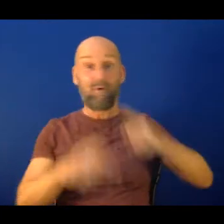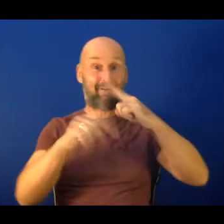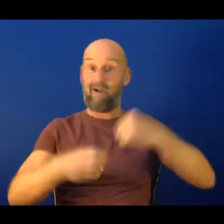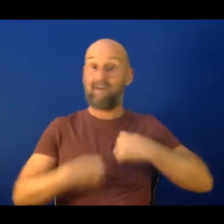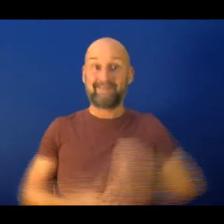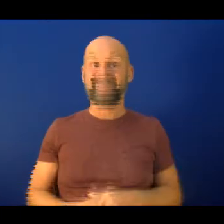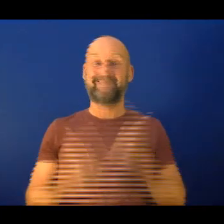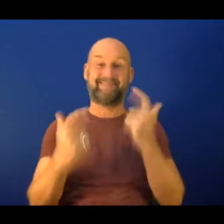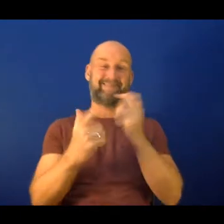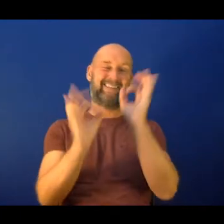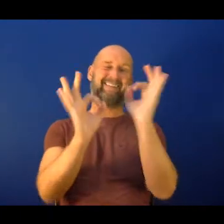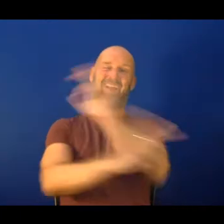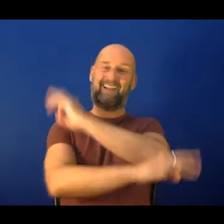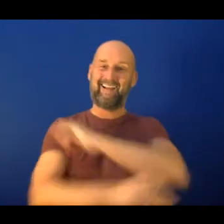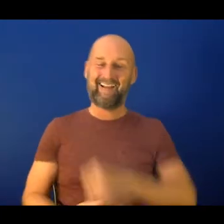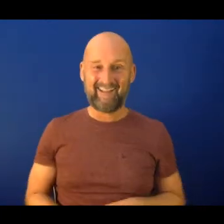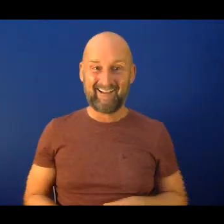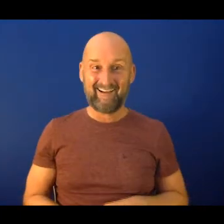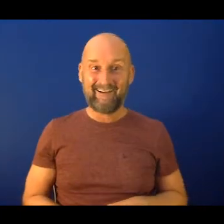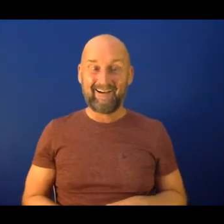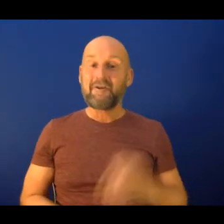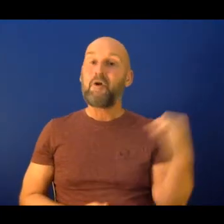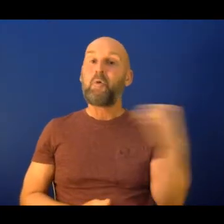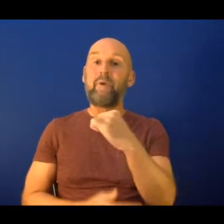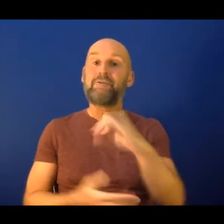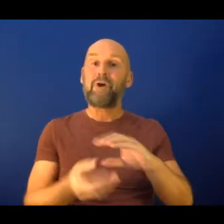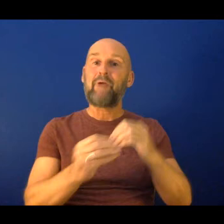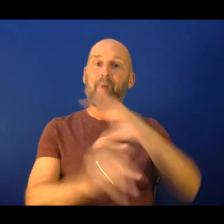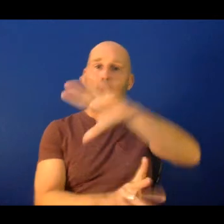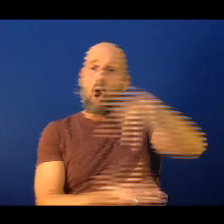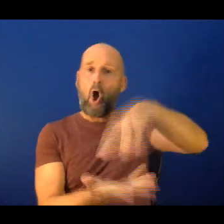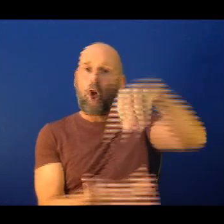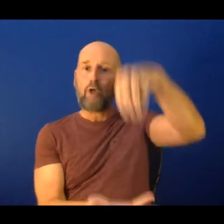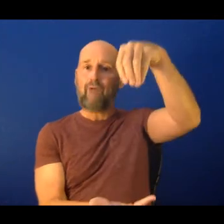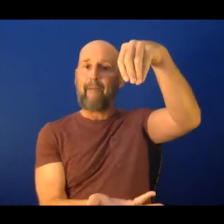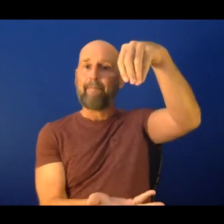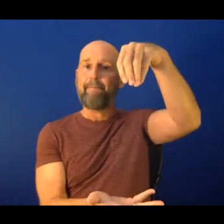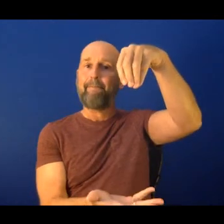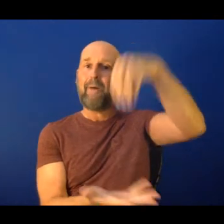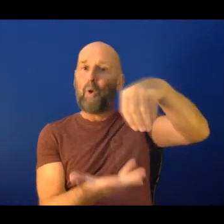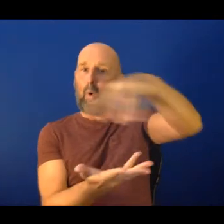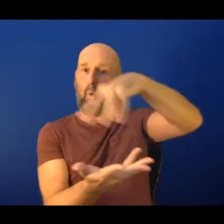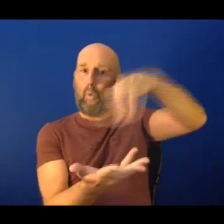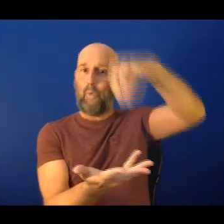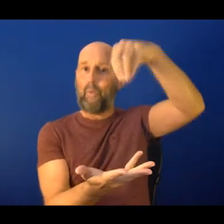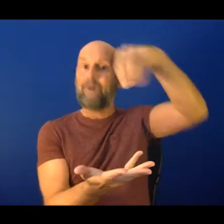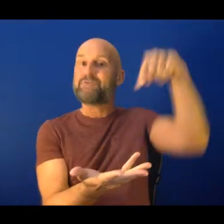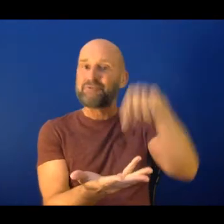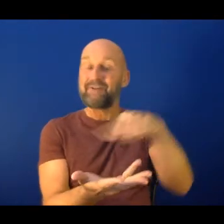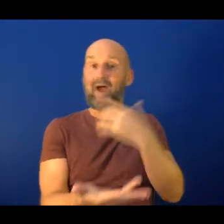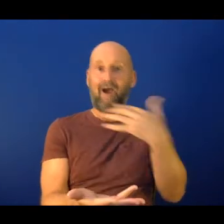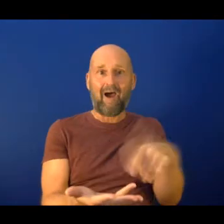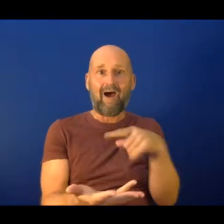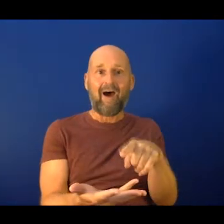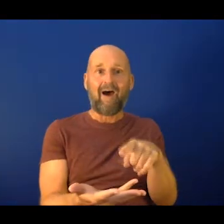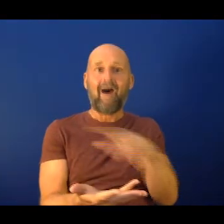exactly. You should have been. We should have created a hologram version. Yeah. Oh, wow. Like